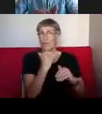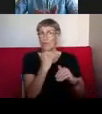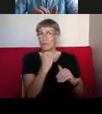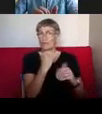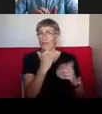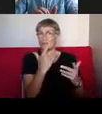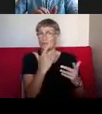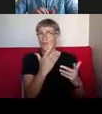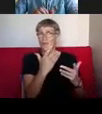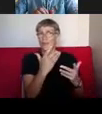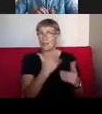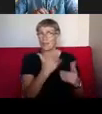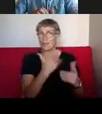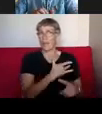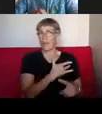the